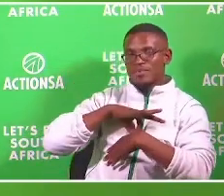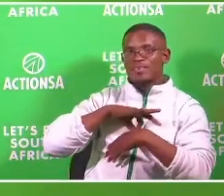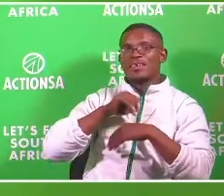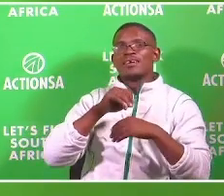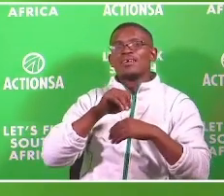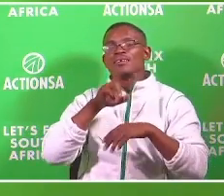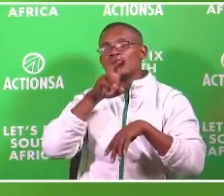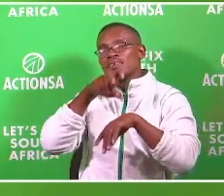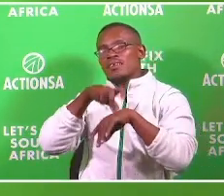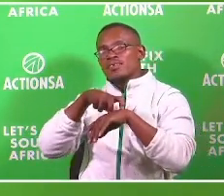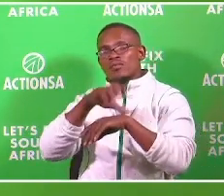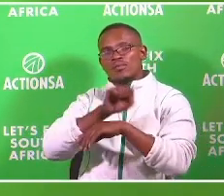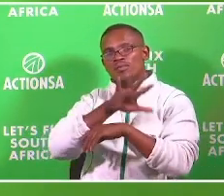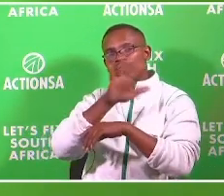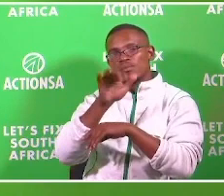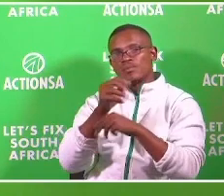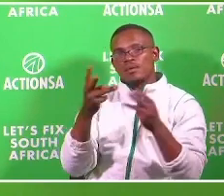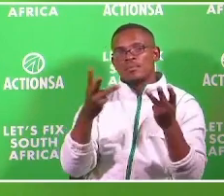people.